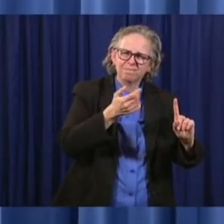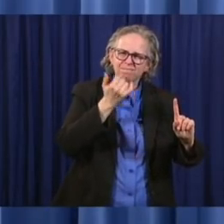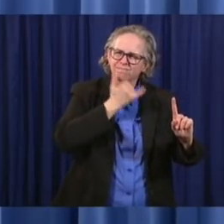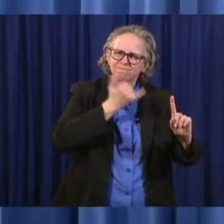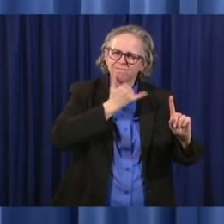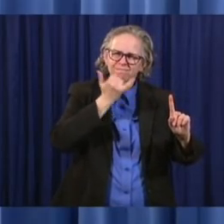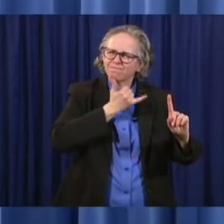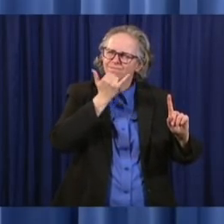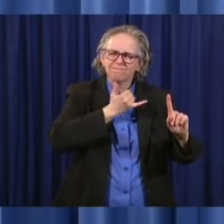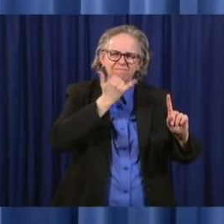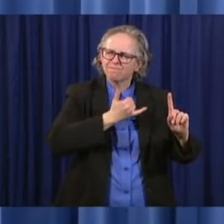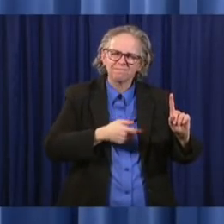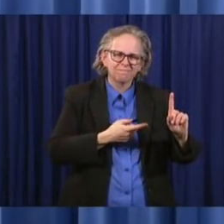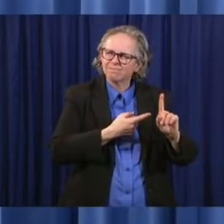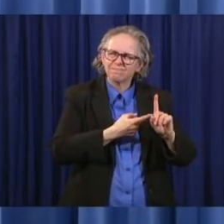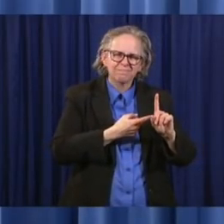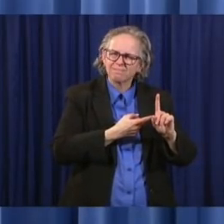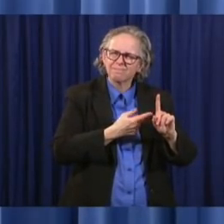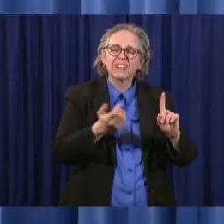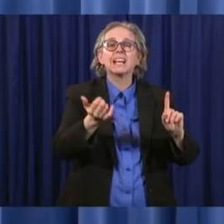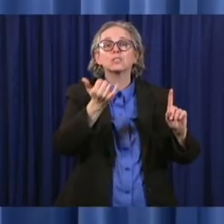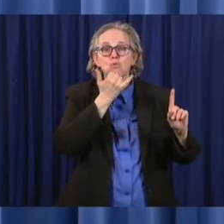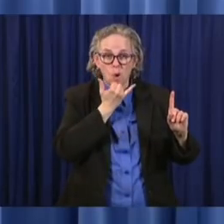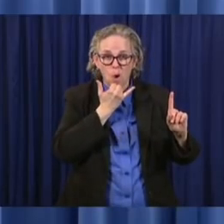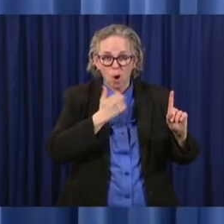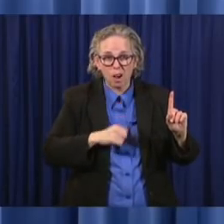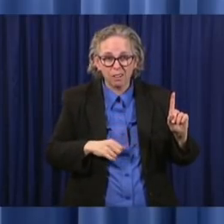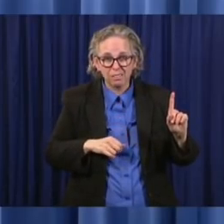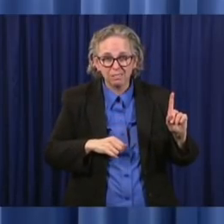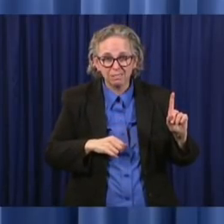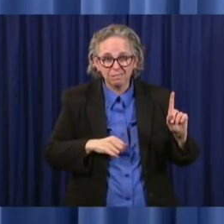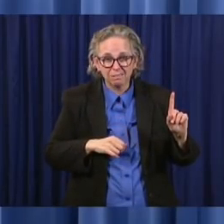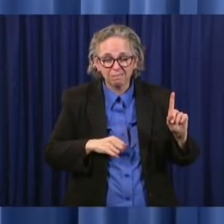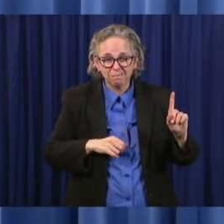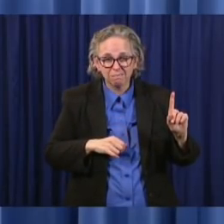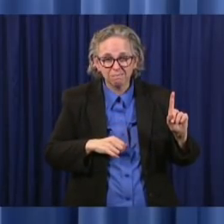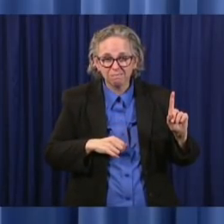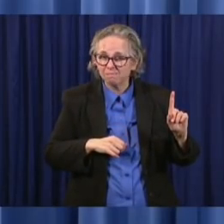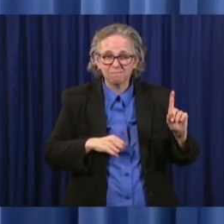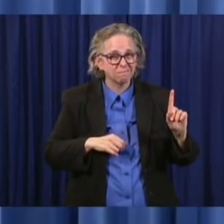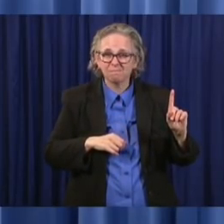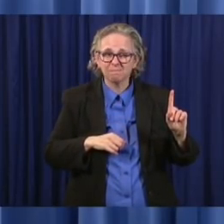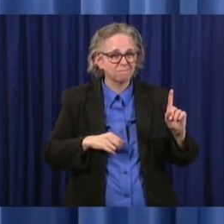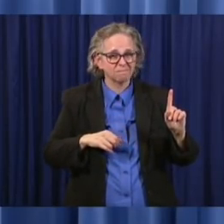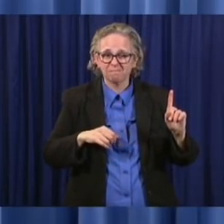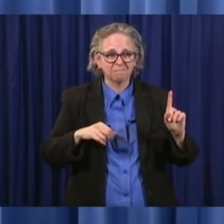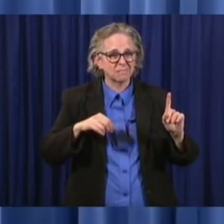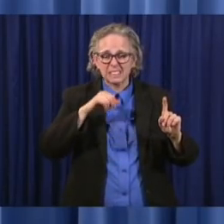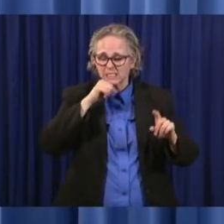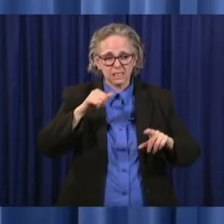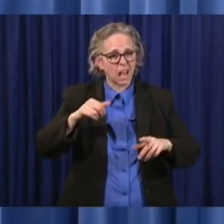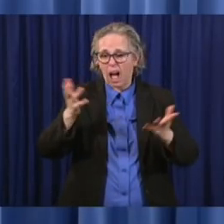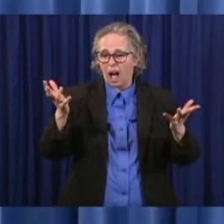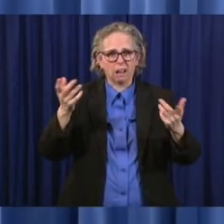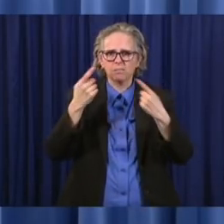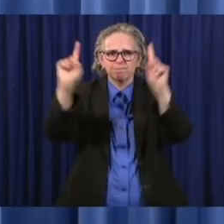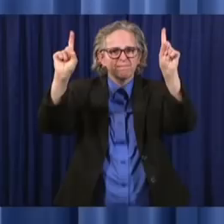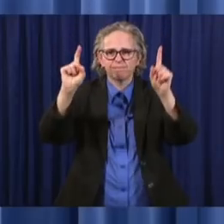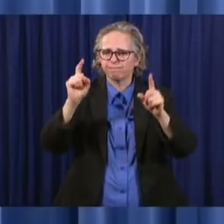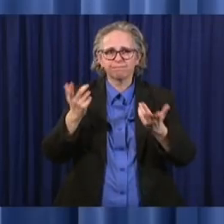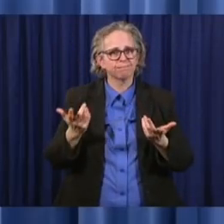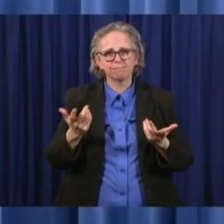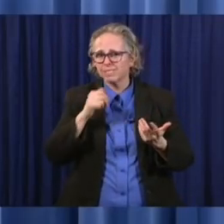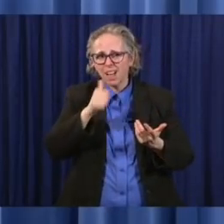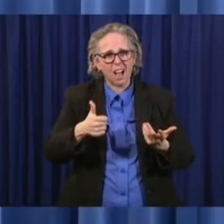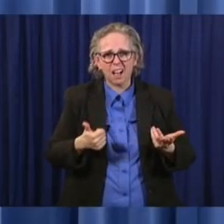wrong. I just think it is wrong, and it's not very productive. because I'm the one you're after if people don't